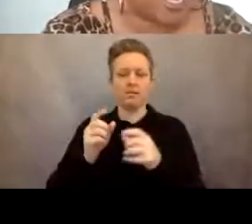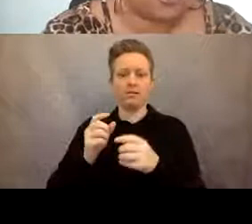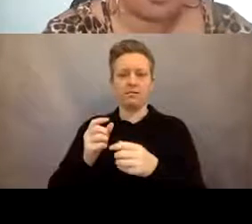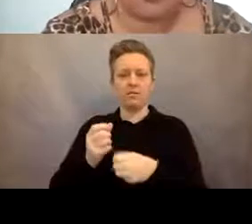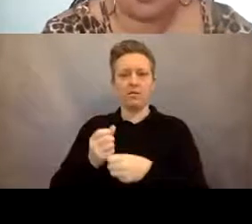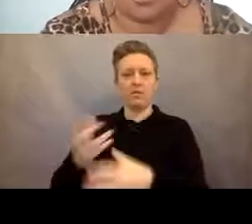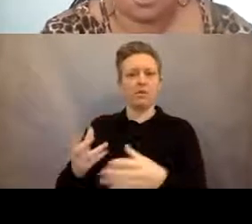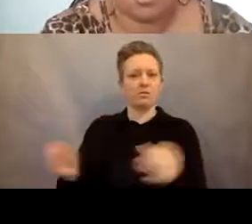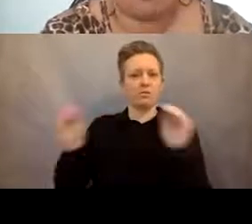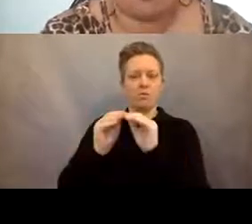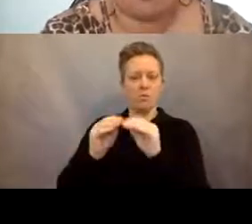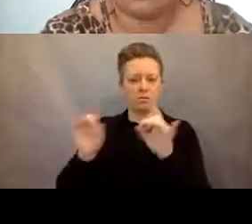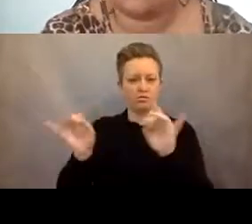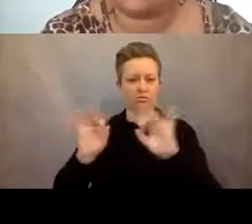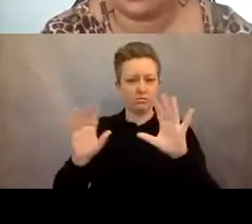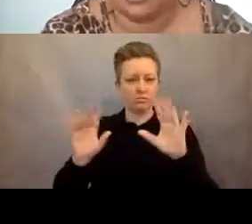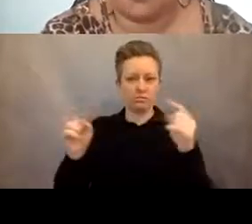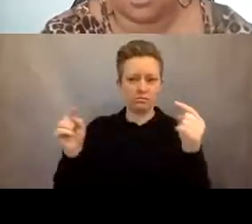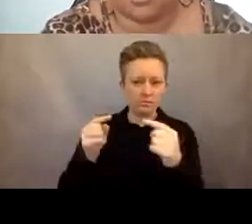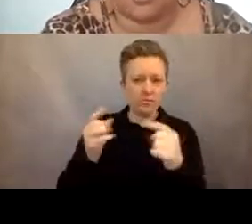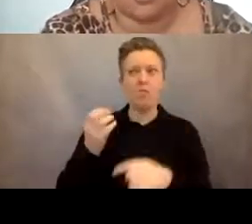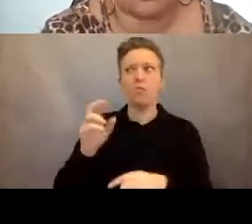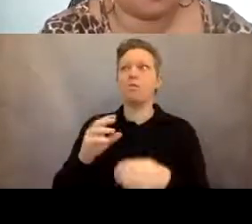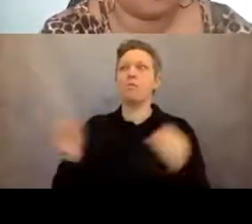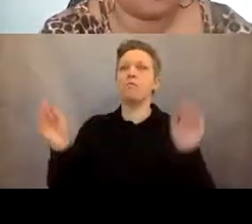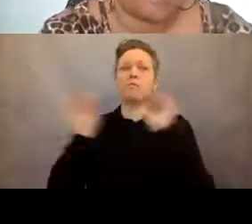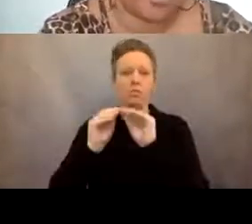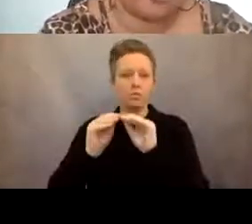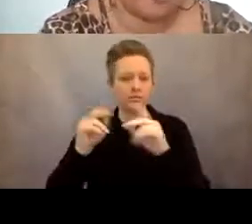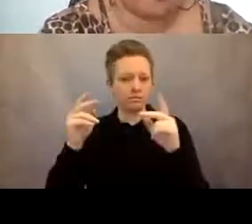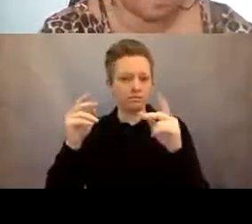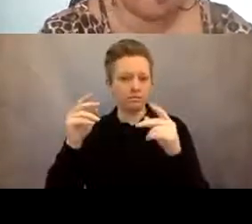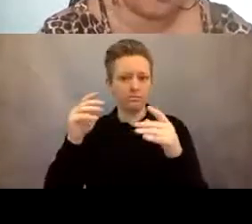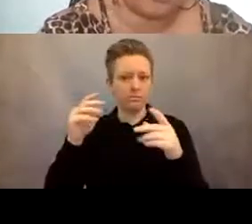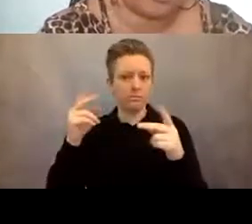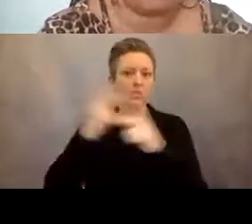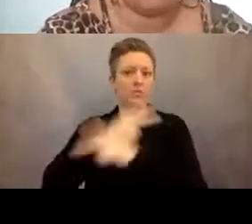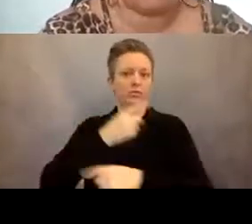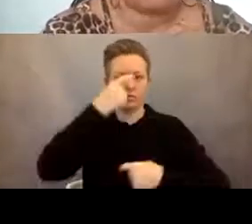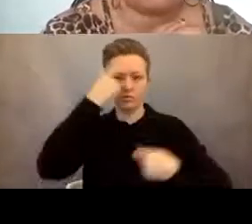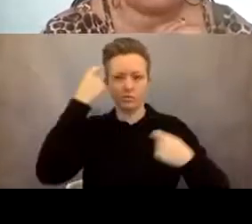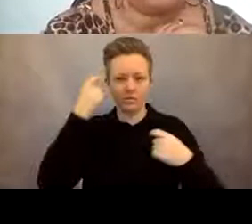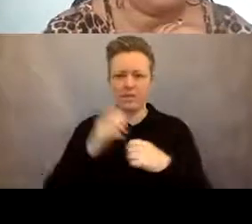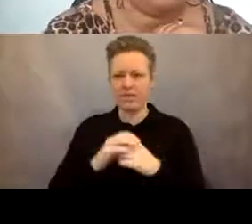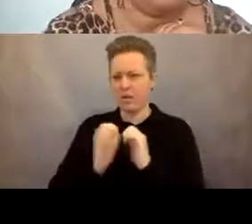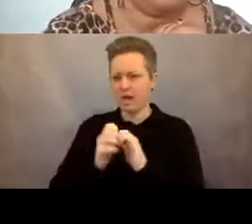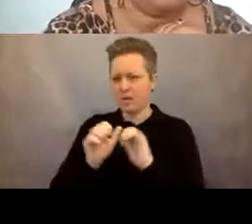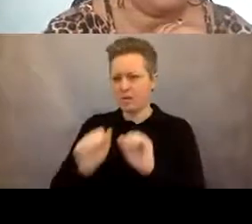much as possible, or legally even, to be able to get the survivor what they need?